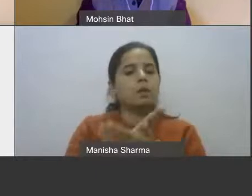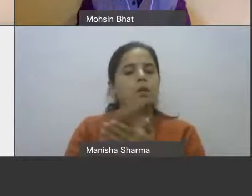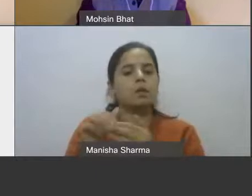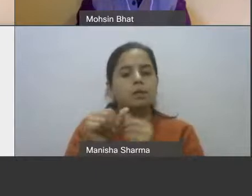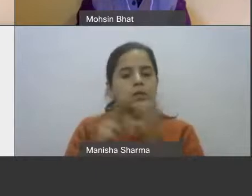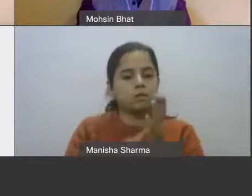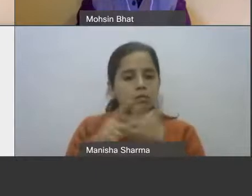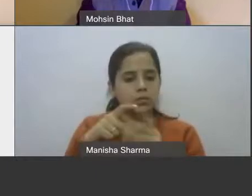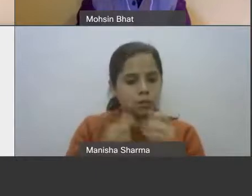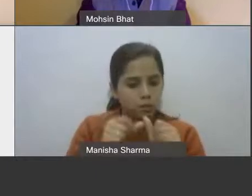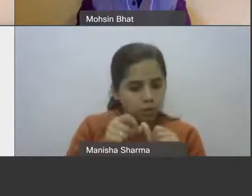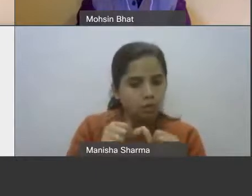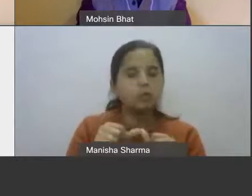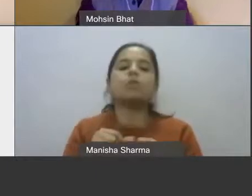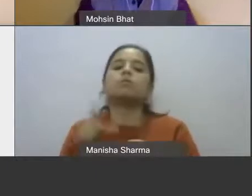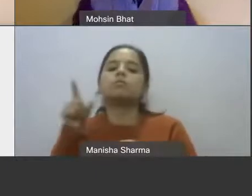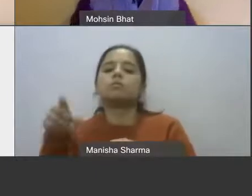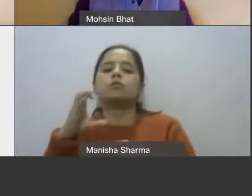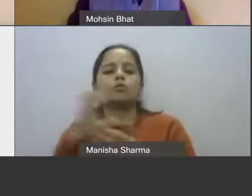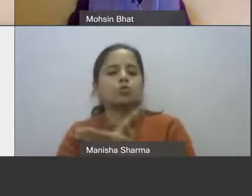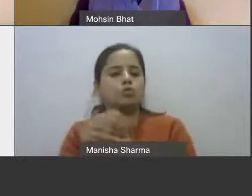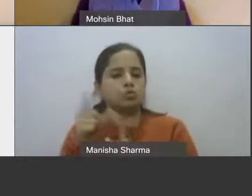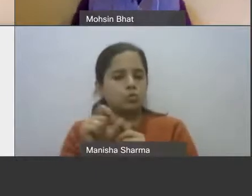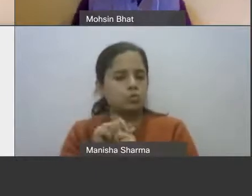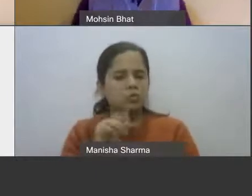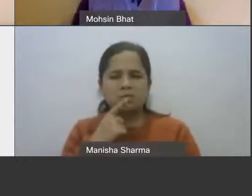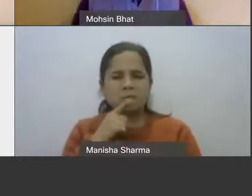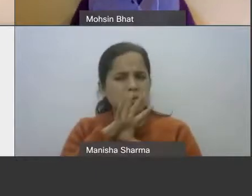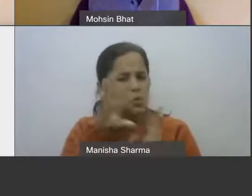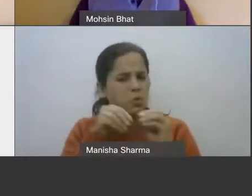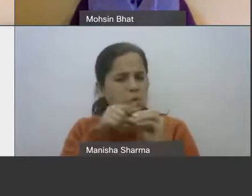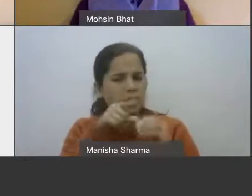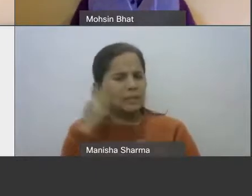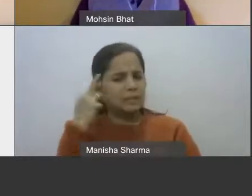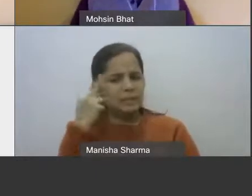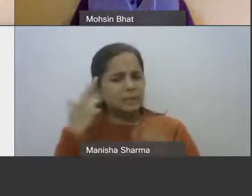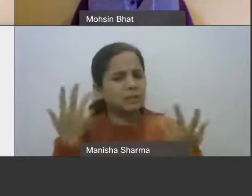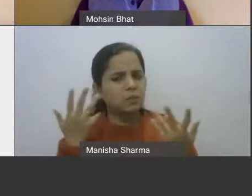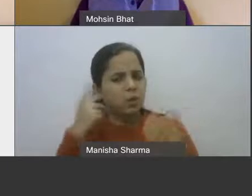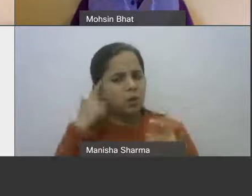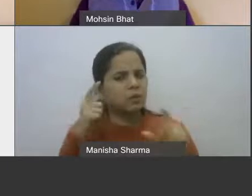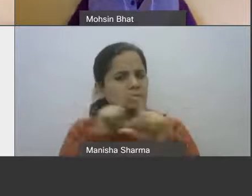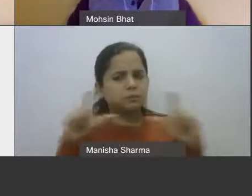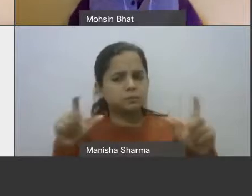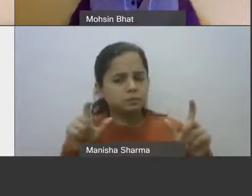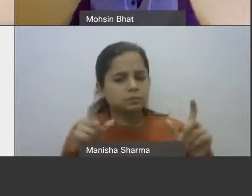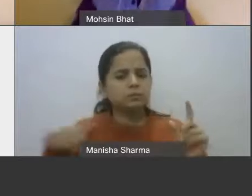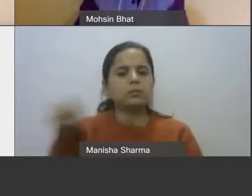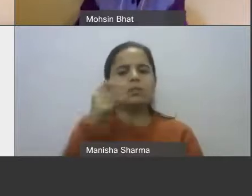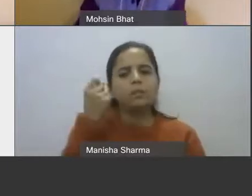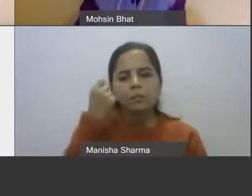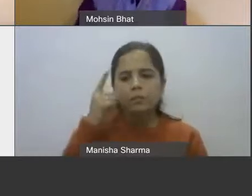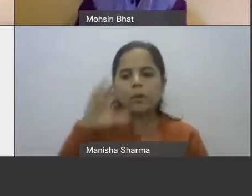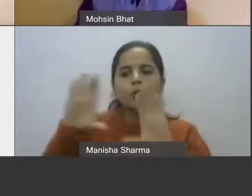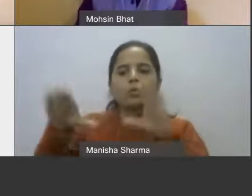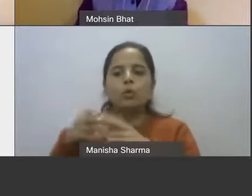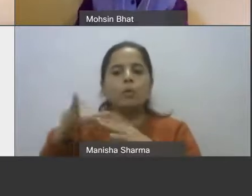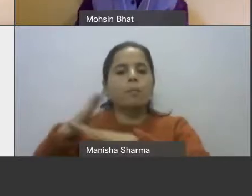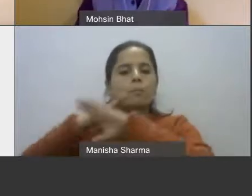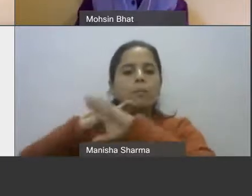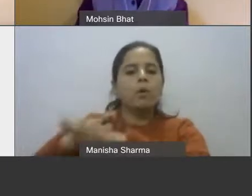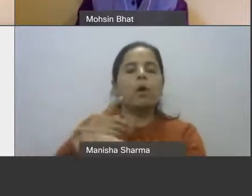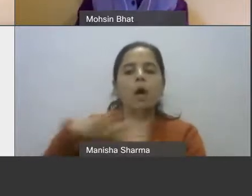he asked in Navtesh as to what is it about all these grounds, what is it that makes certain groups protected under